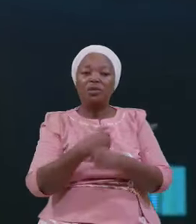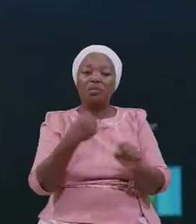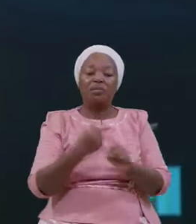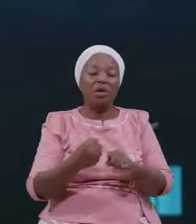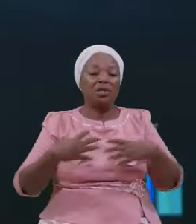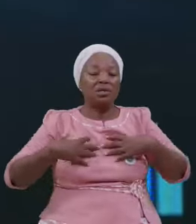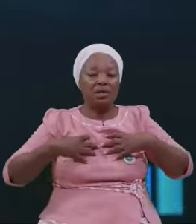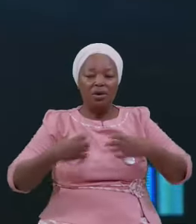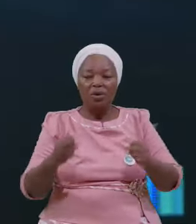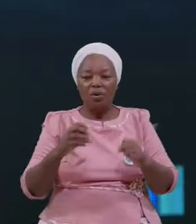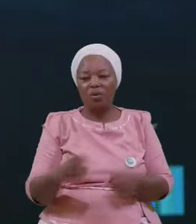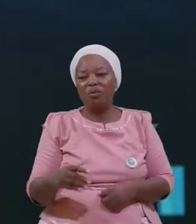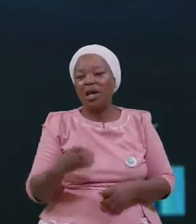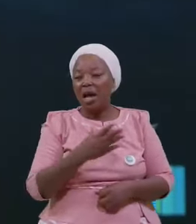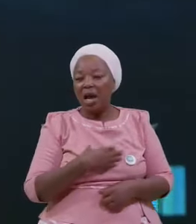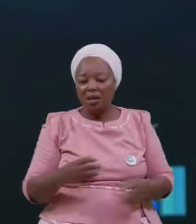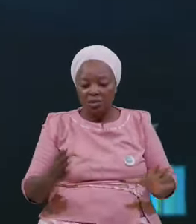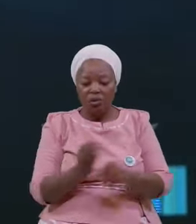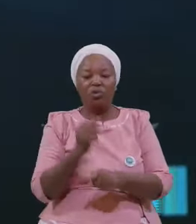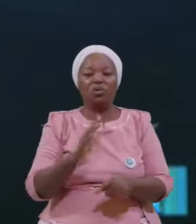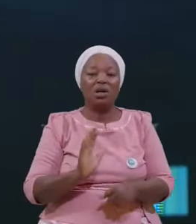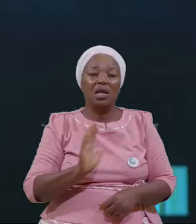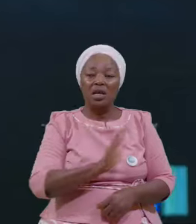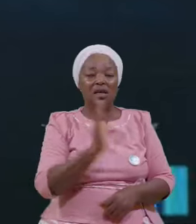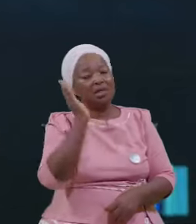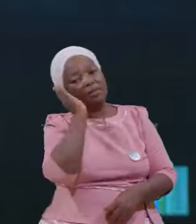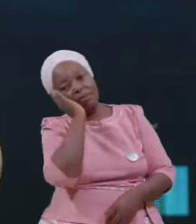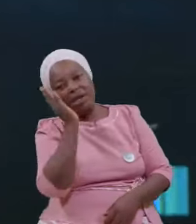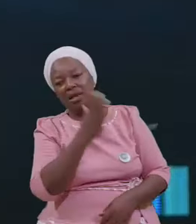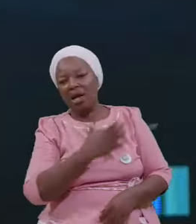and took up his bed and walked.